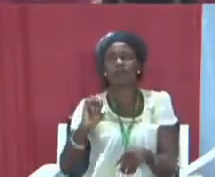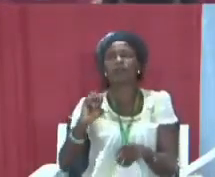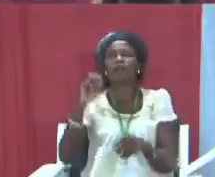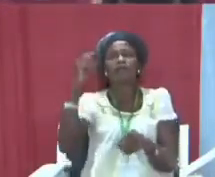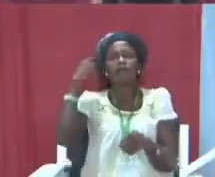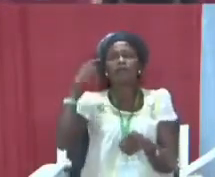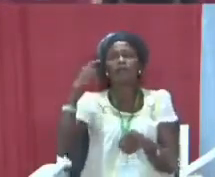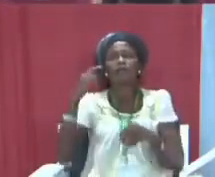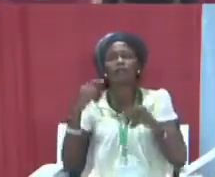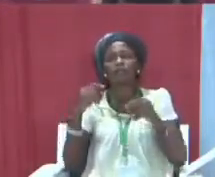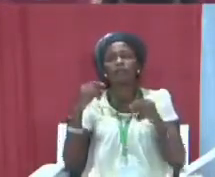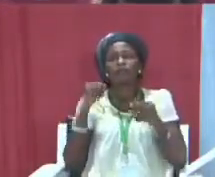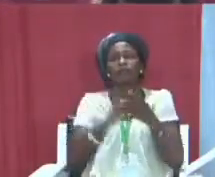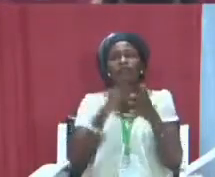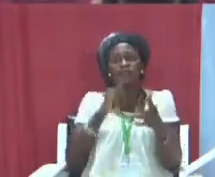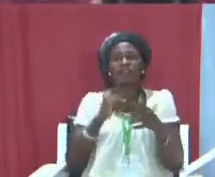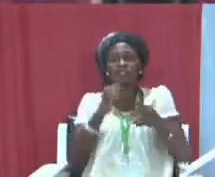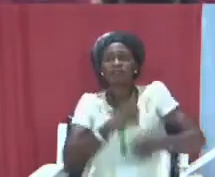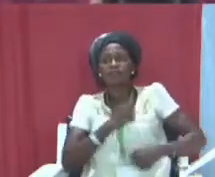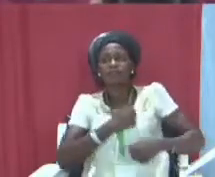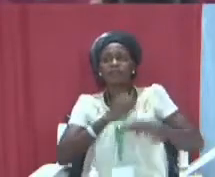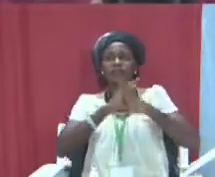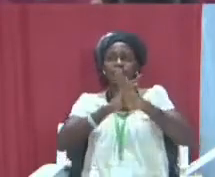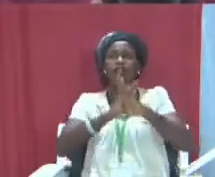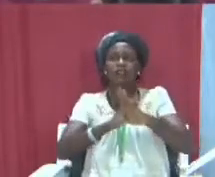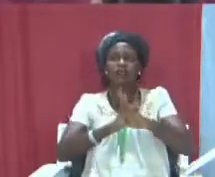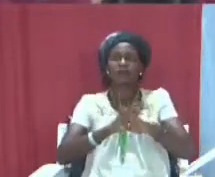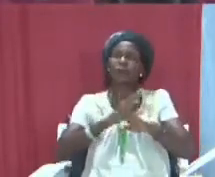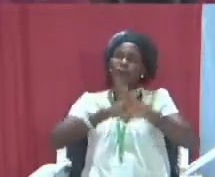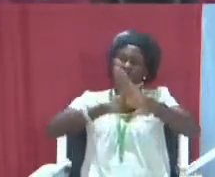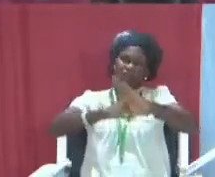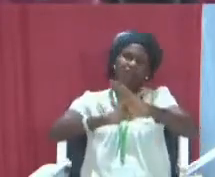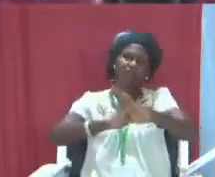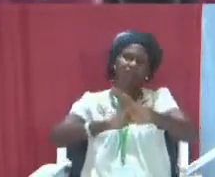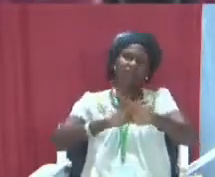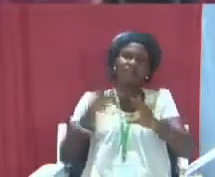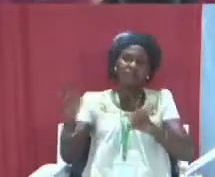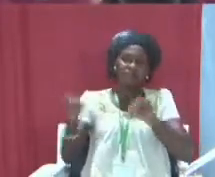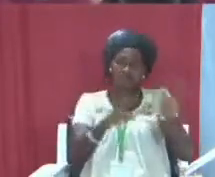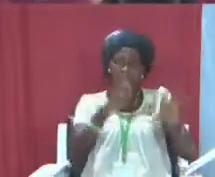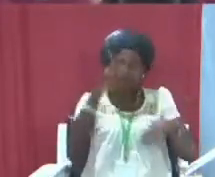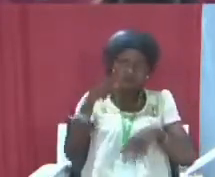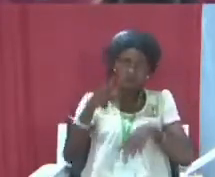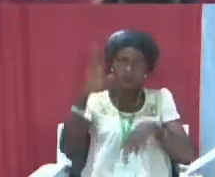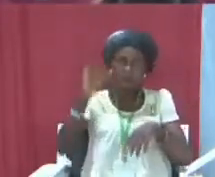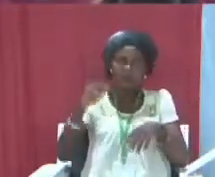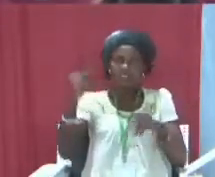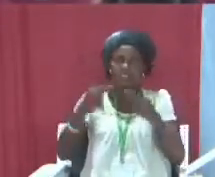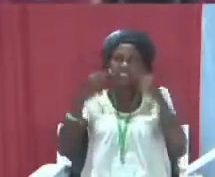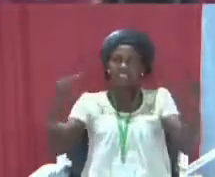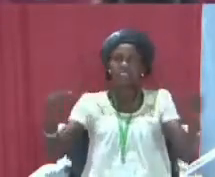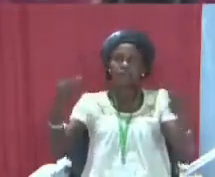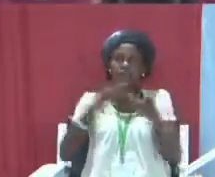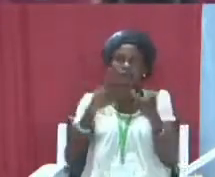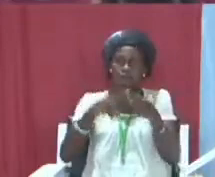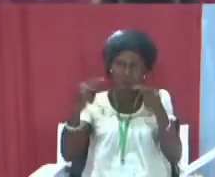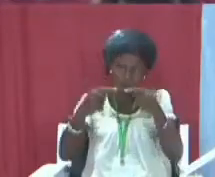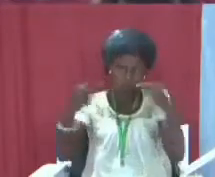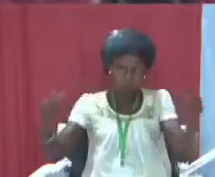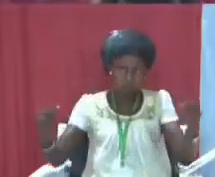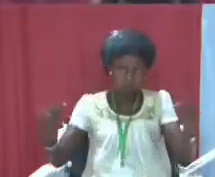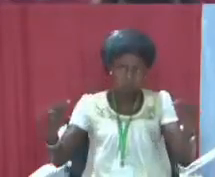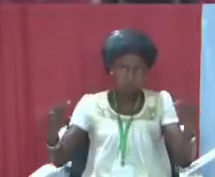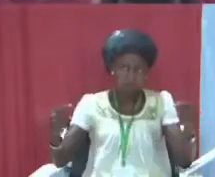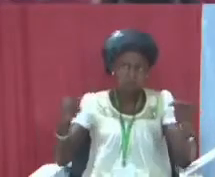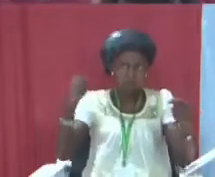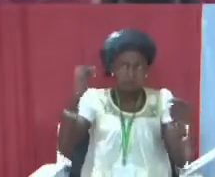Traditionally, it's a military blockade, barrier or barricade set up by the enemy or adversary